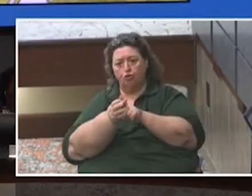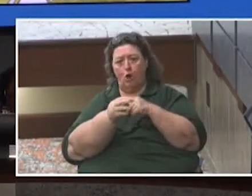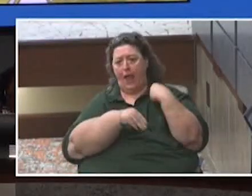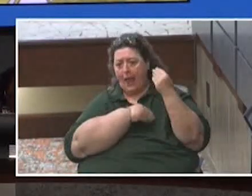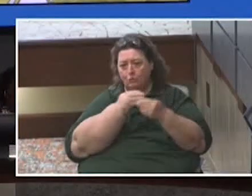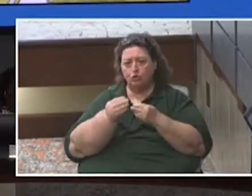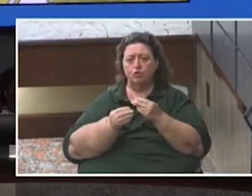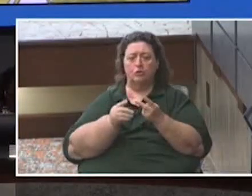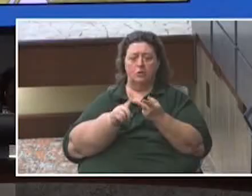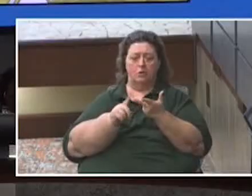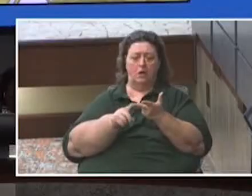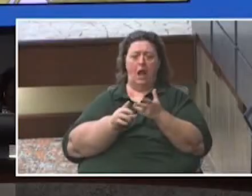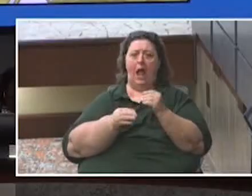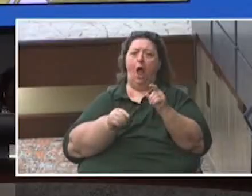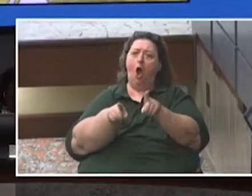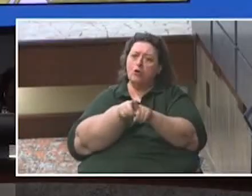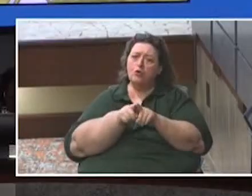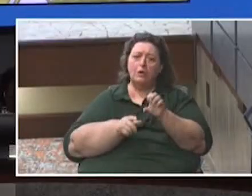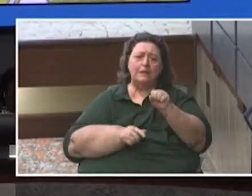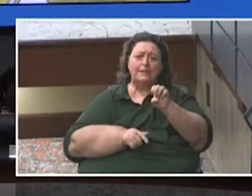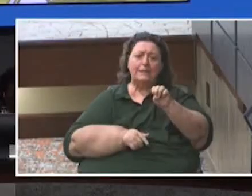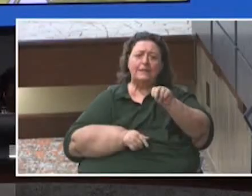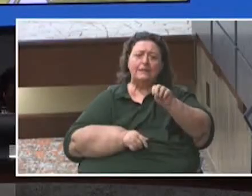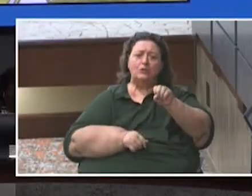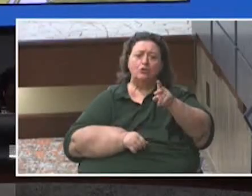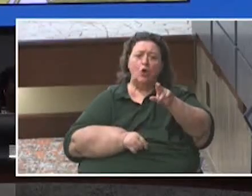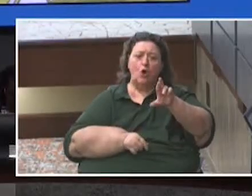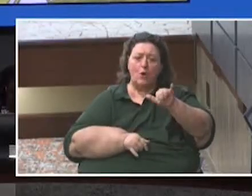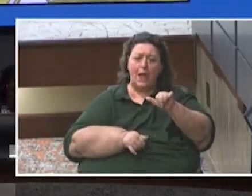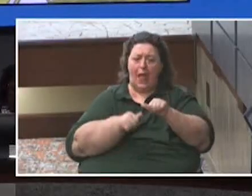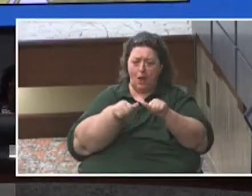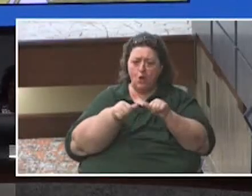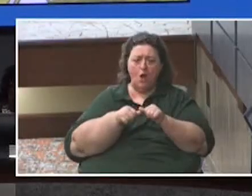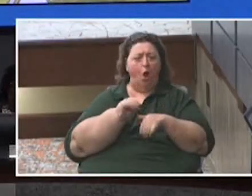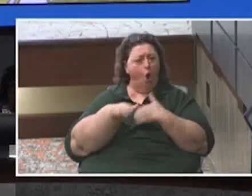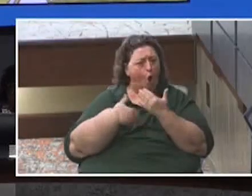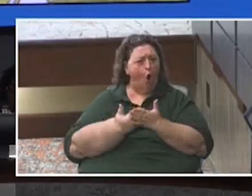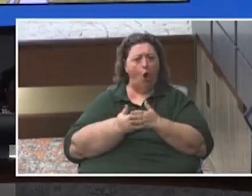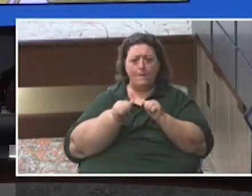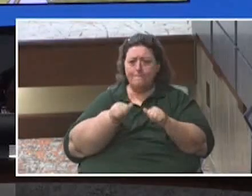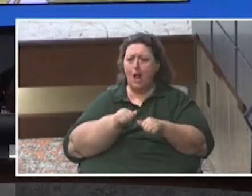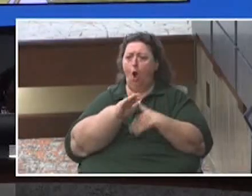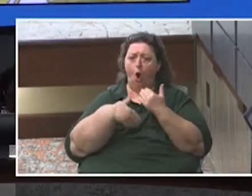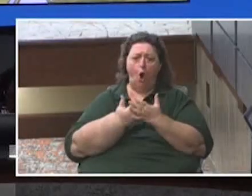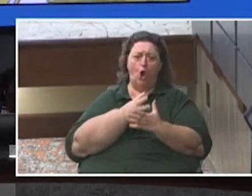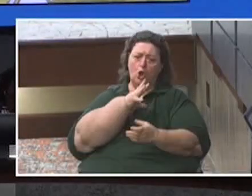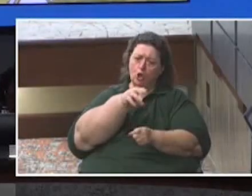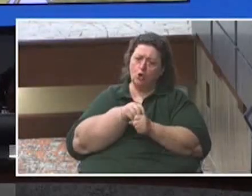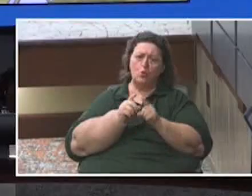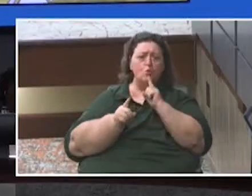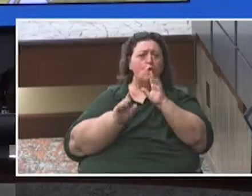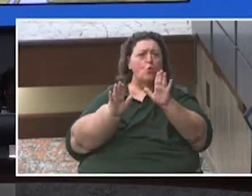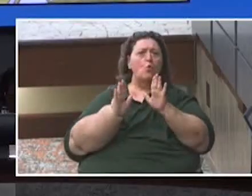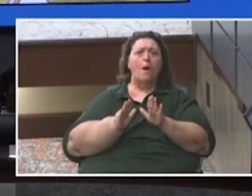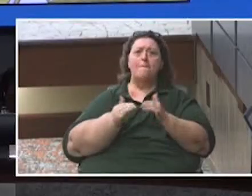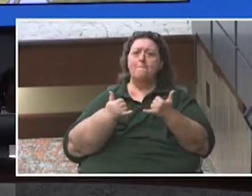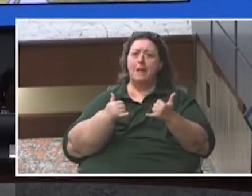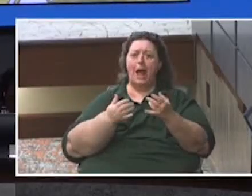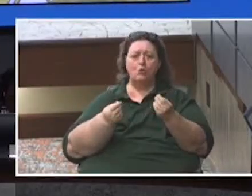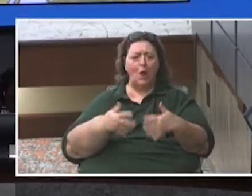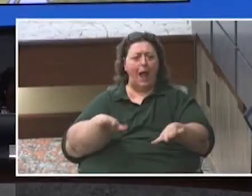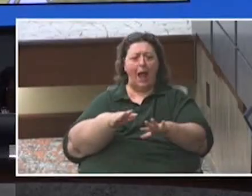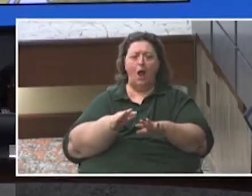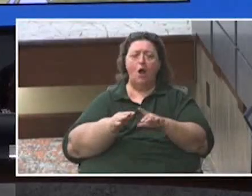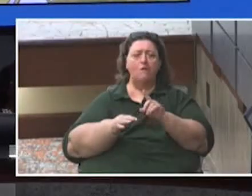but then also a sensory area, all abilities, all inclusive, just a dynamite playground that not only